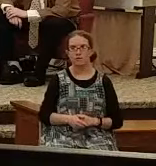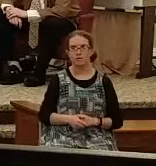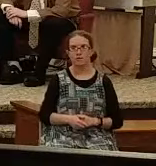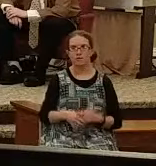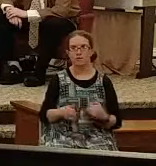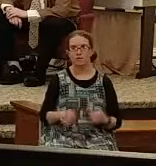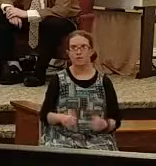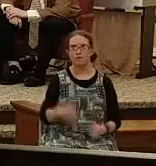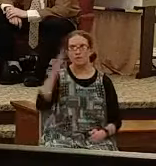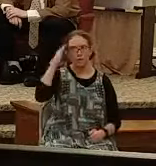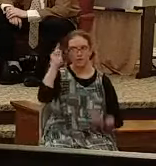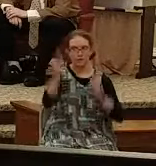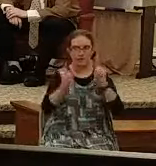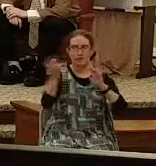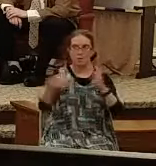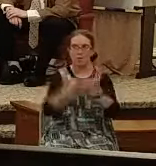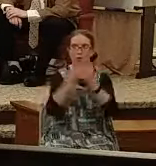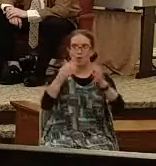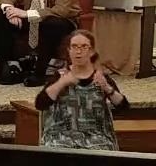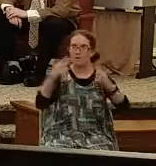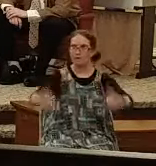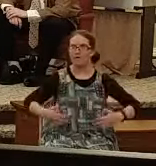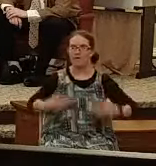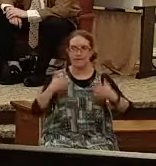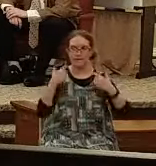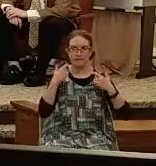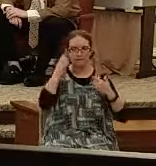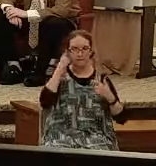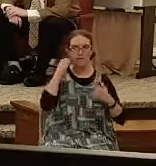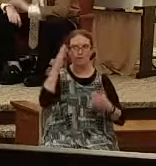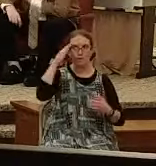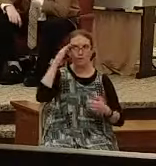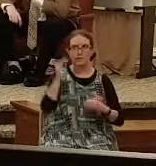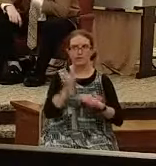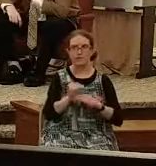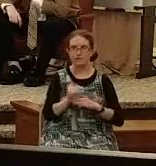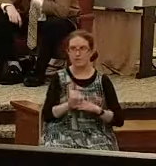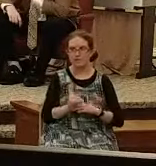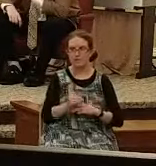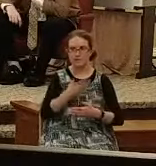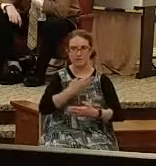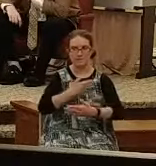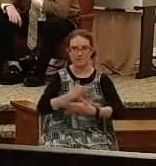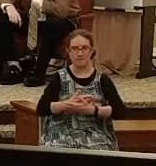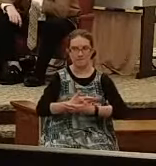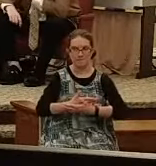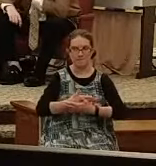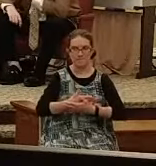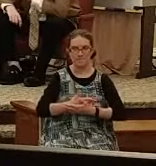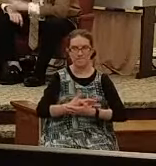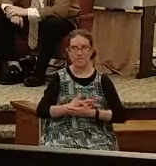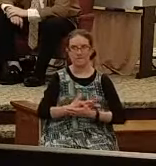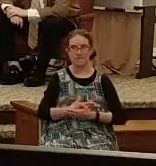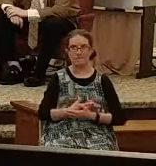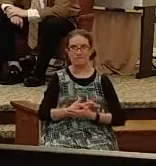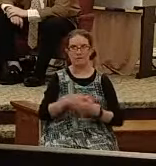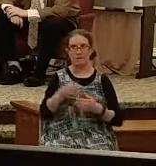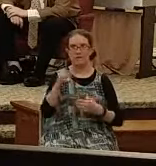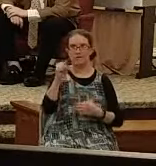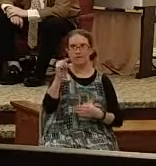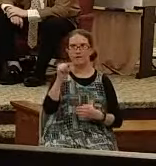Now, I've been knowing these folks all my life. I've known him since he was just a little guy. Because we was little guys together.